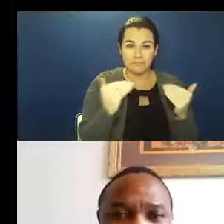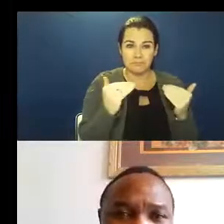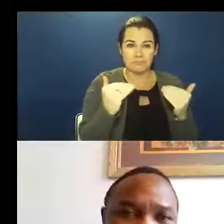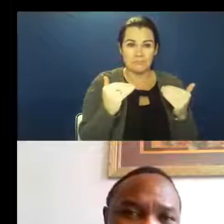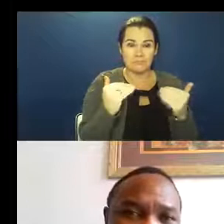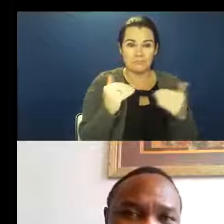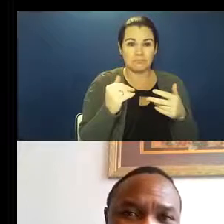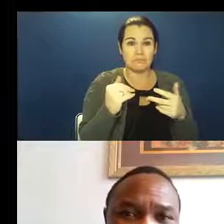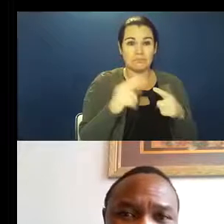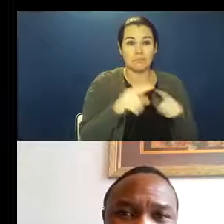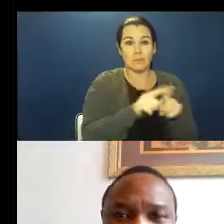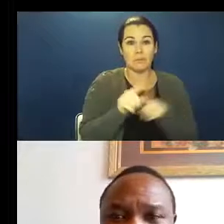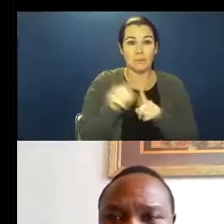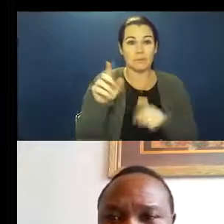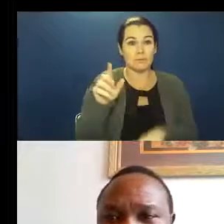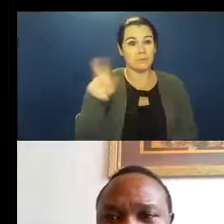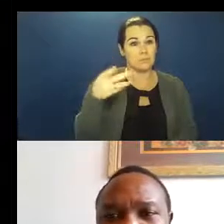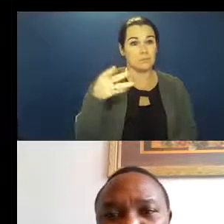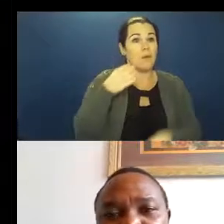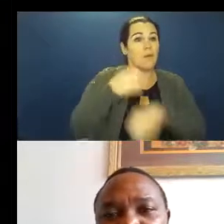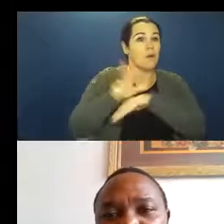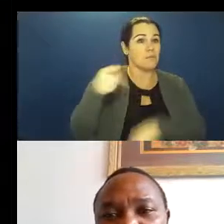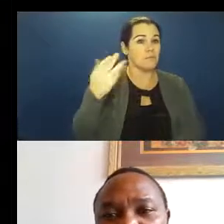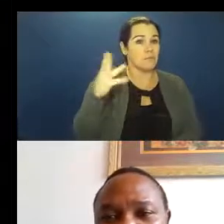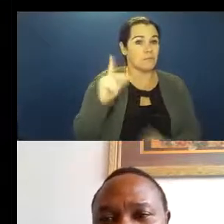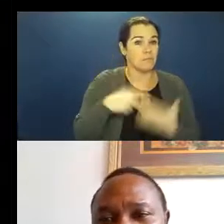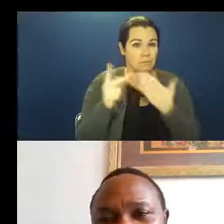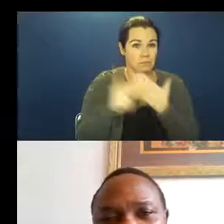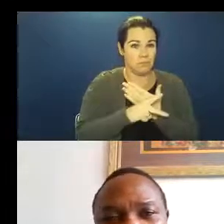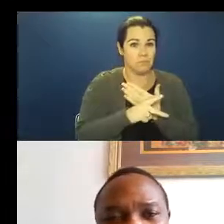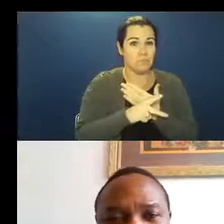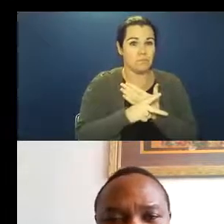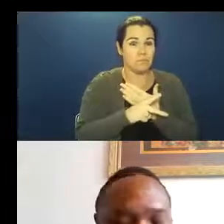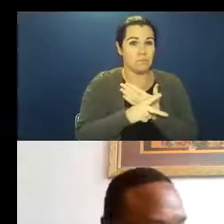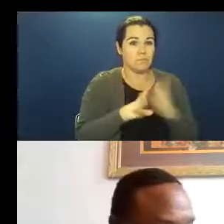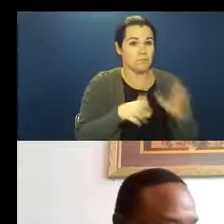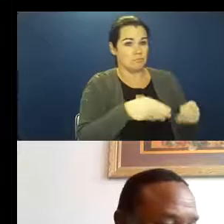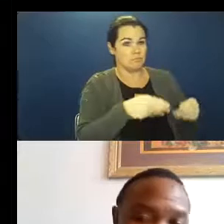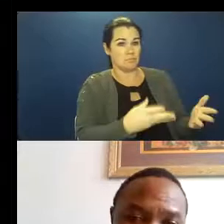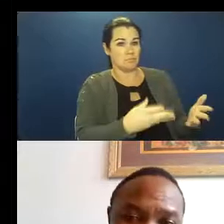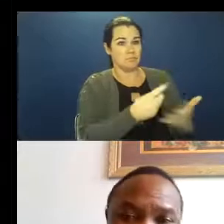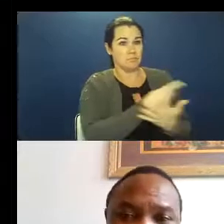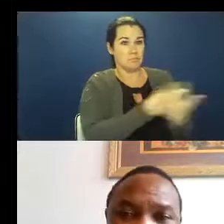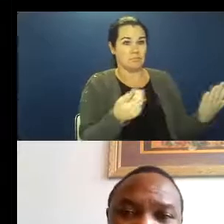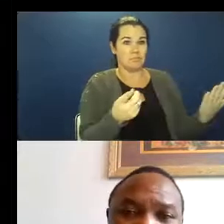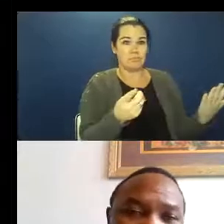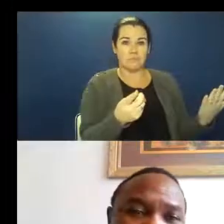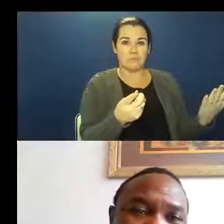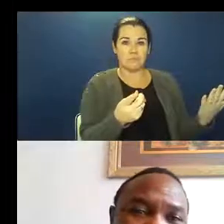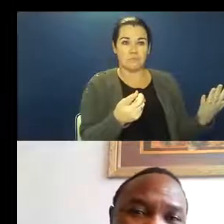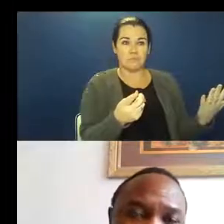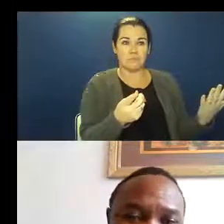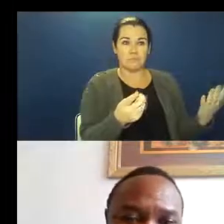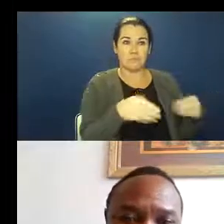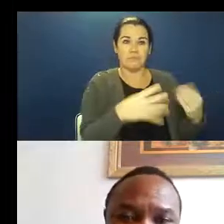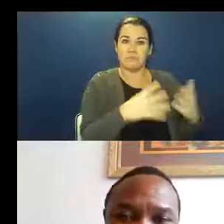students and those who are also in the postdoctoral programs, providing them with the kind of skills